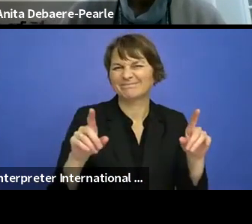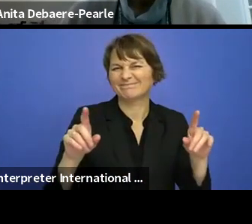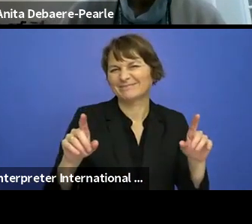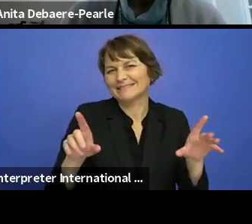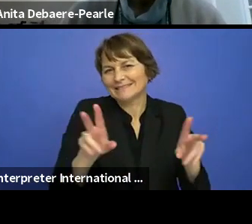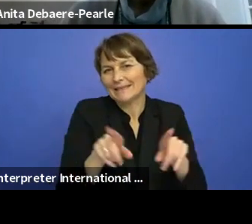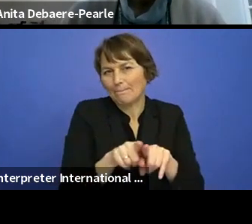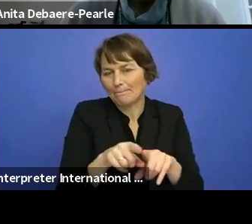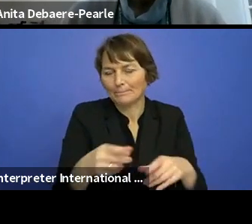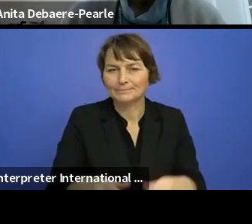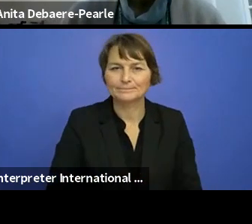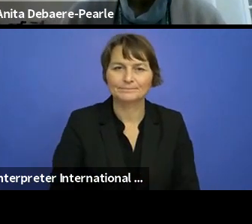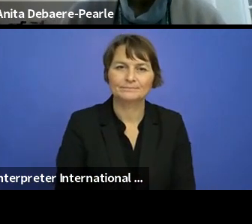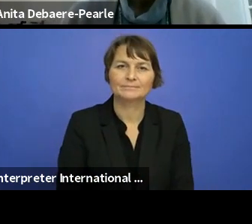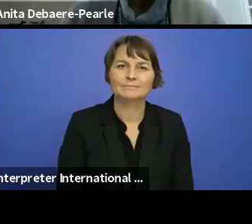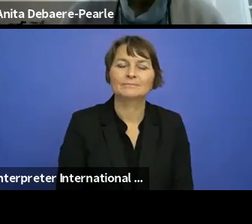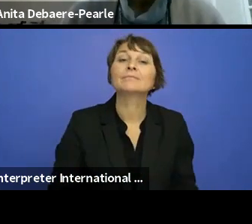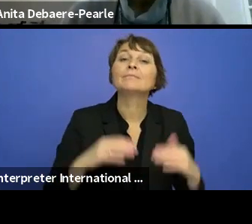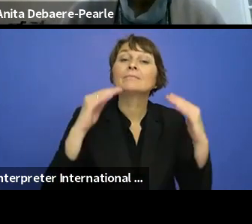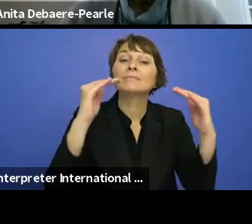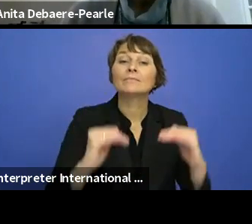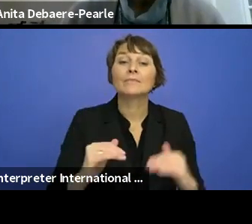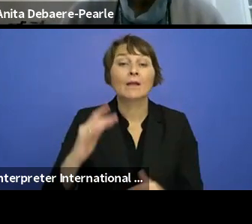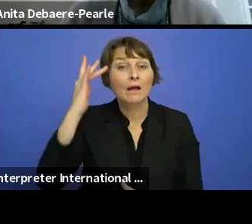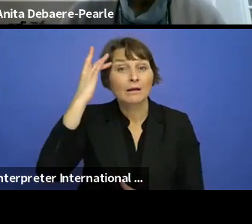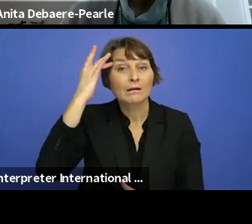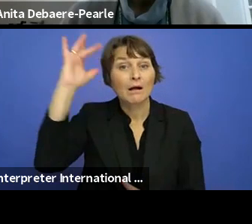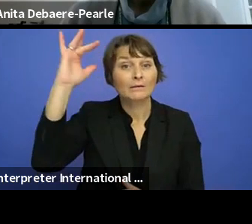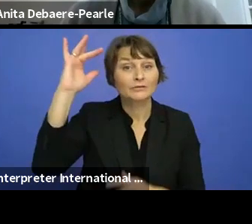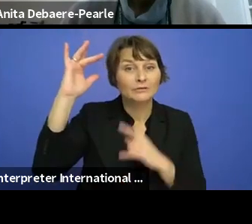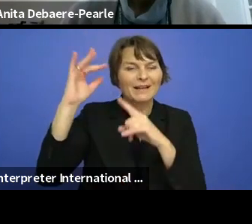On culture, I had two reflections